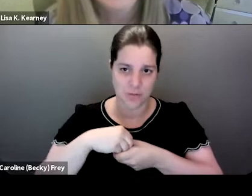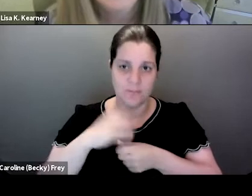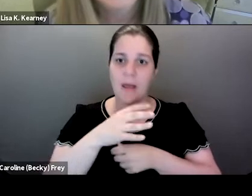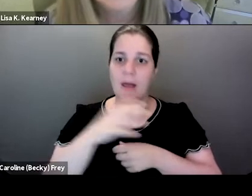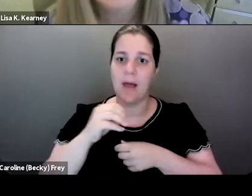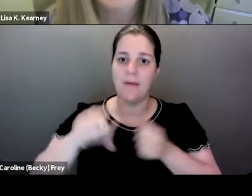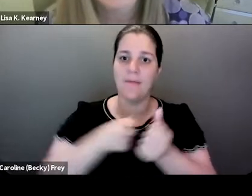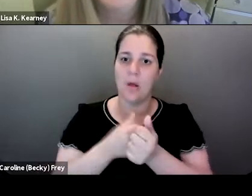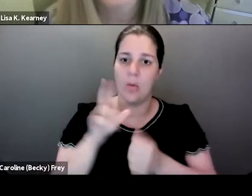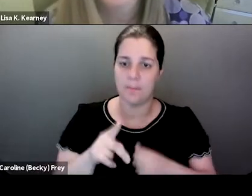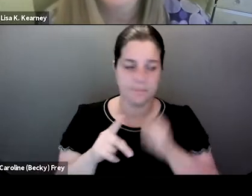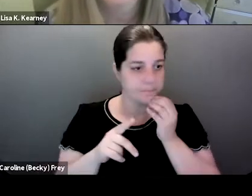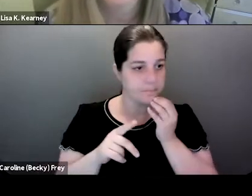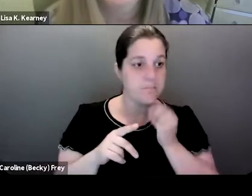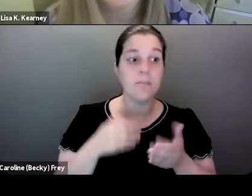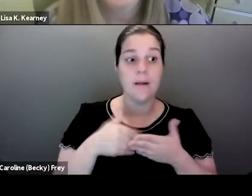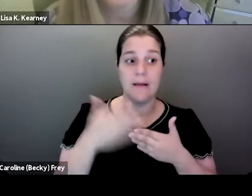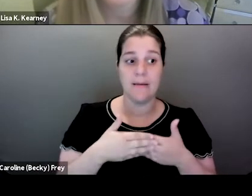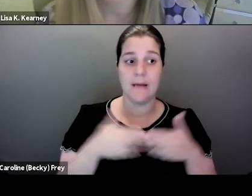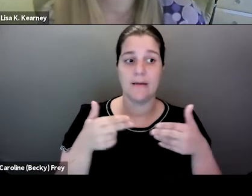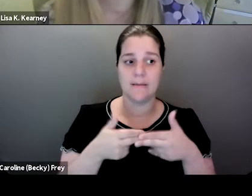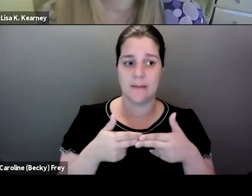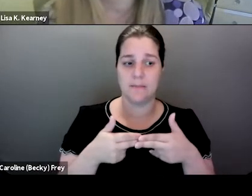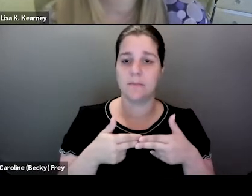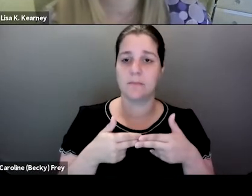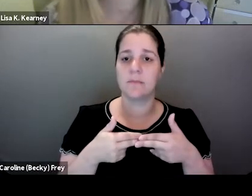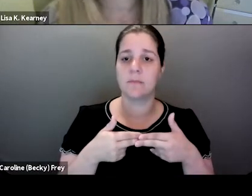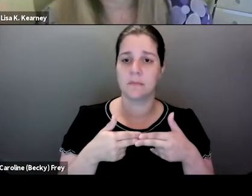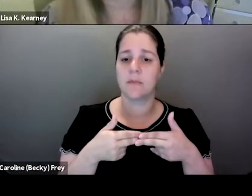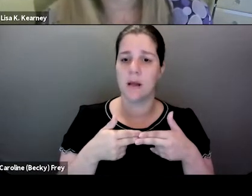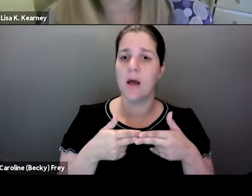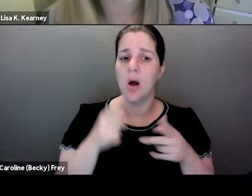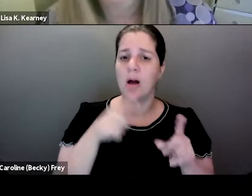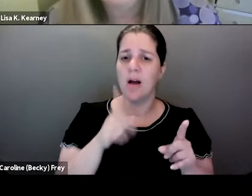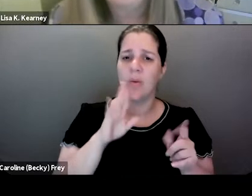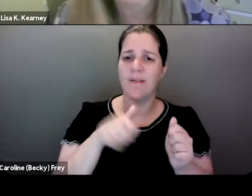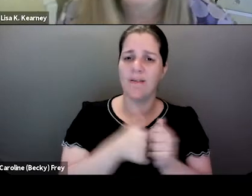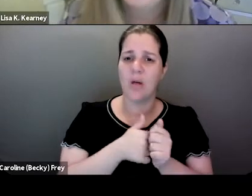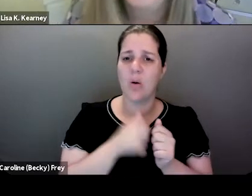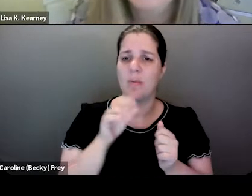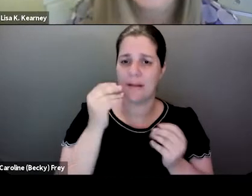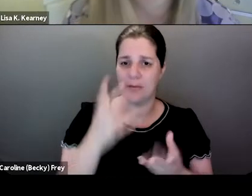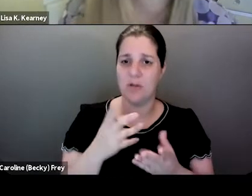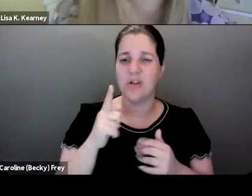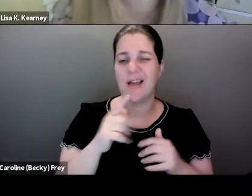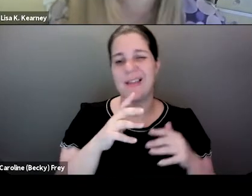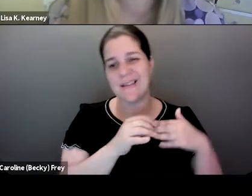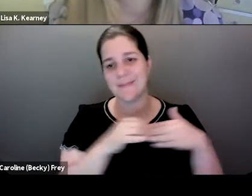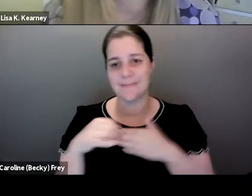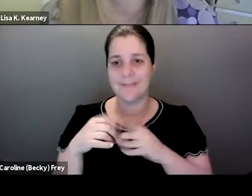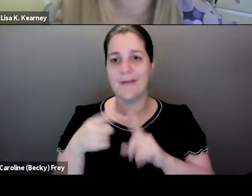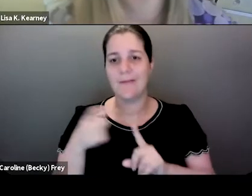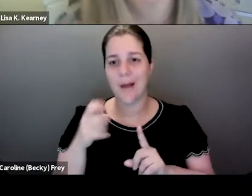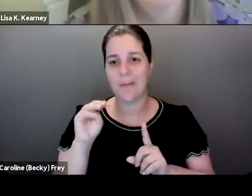follow-up. Next slide, we'll cover a little bit further kind of information. This is building off of Maddie's wonderful work.